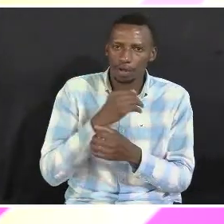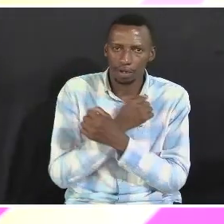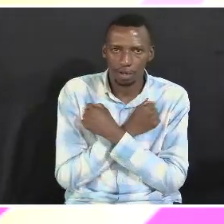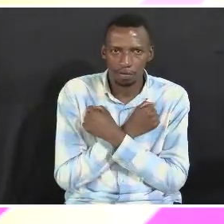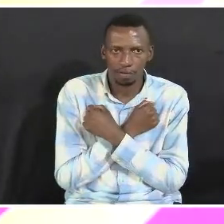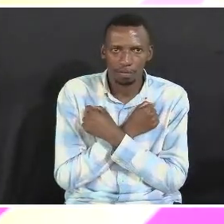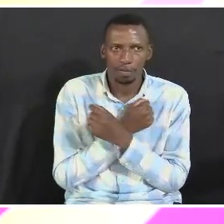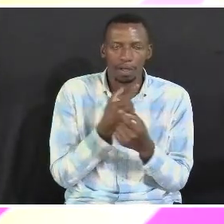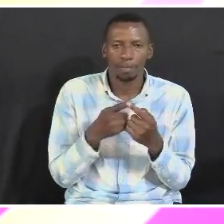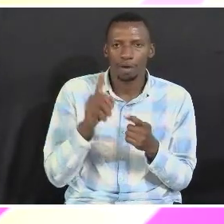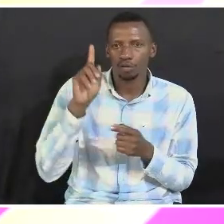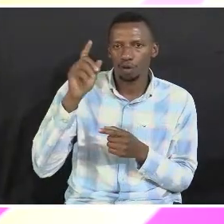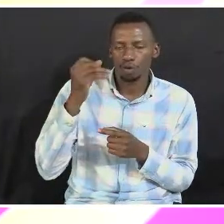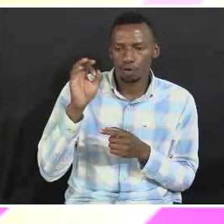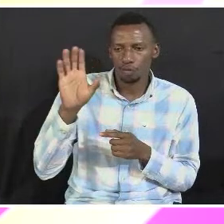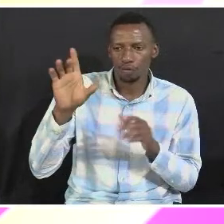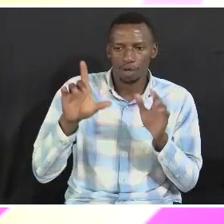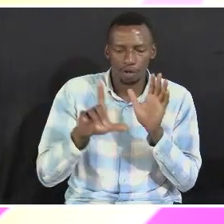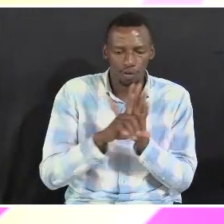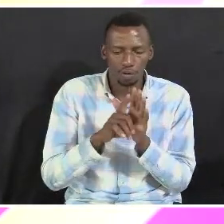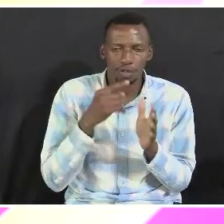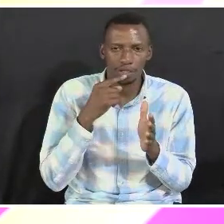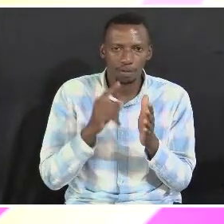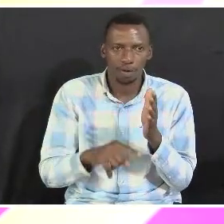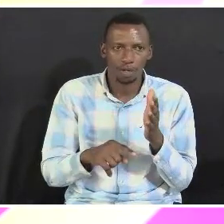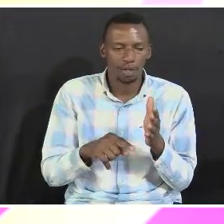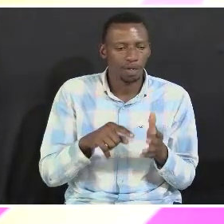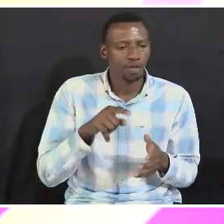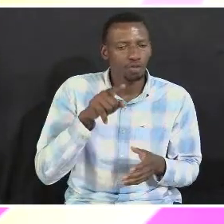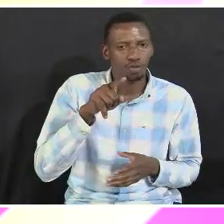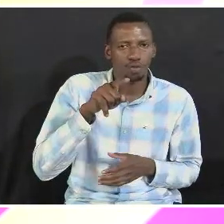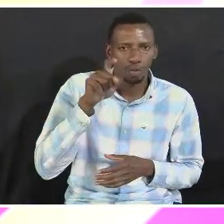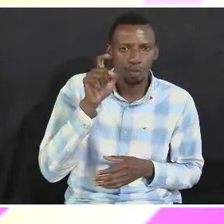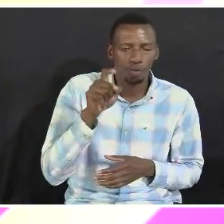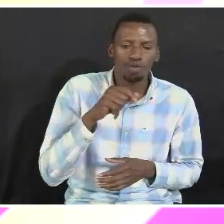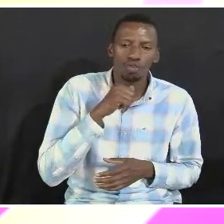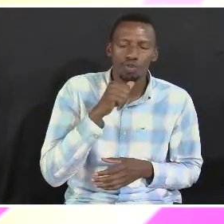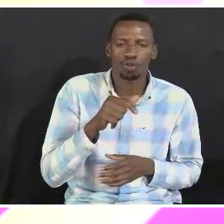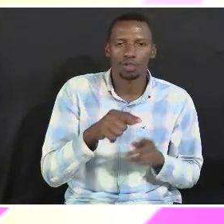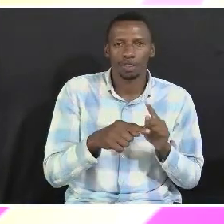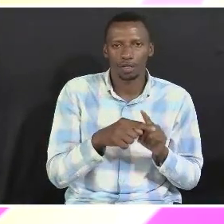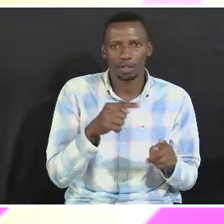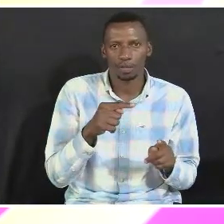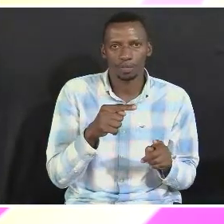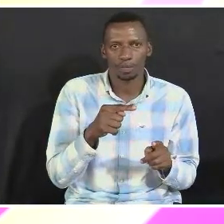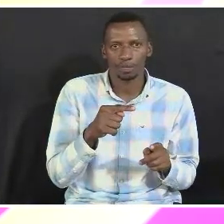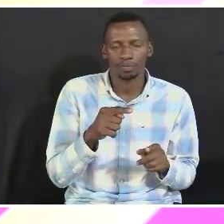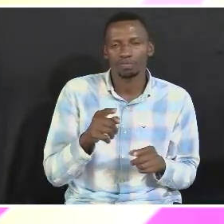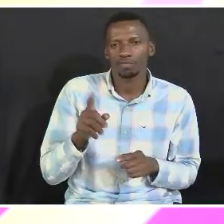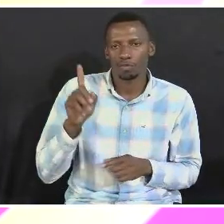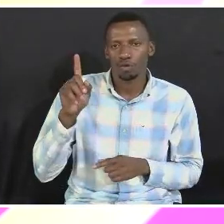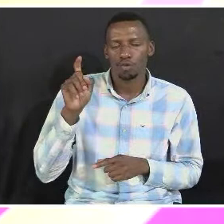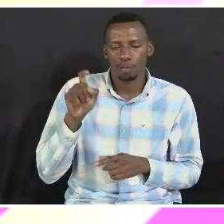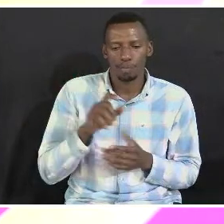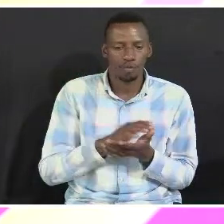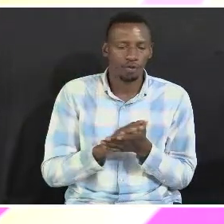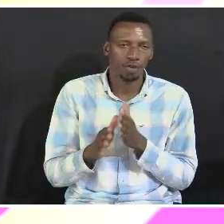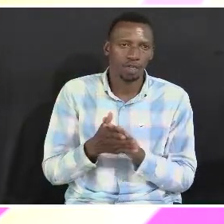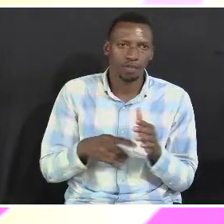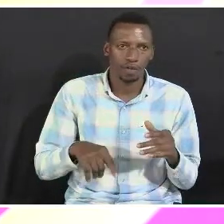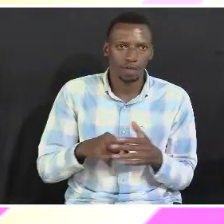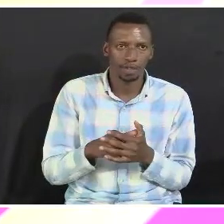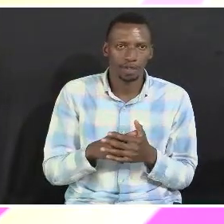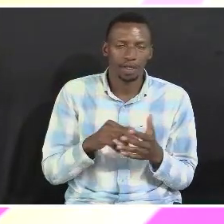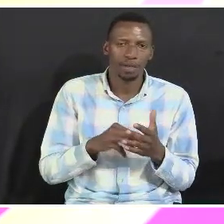one of your laws says, thou shalt not kill. You have to forgive them. So in